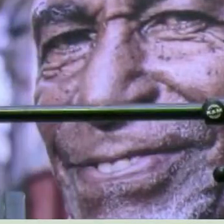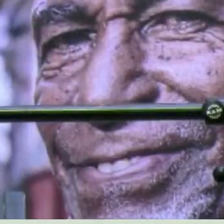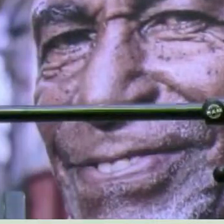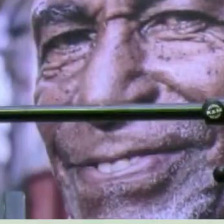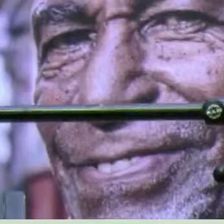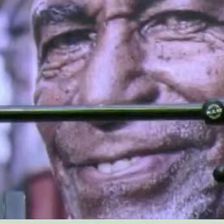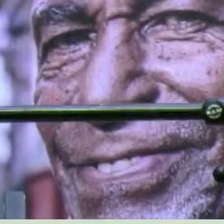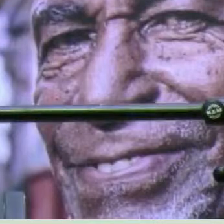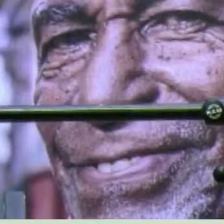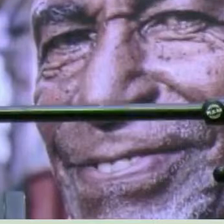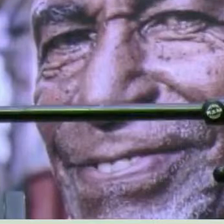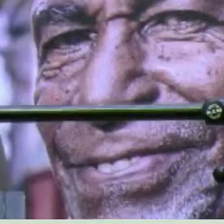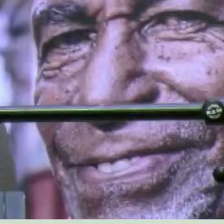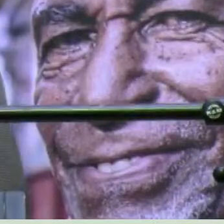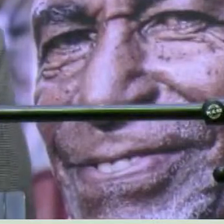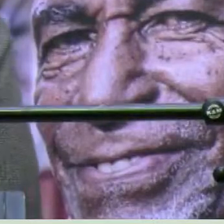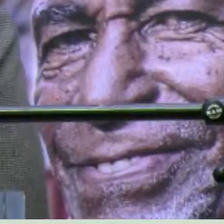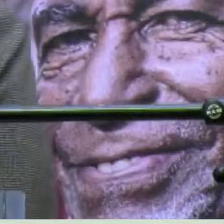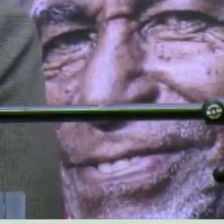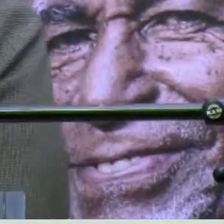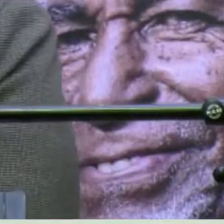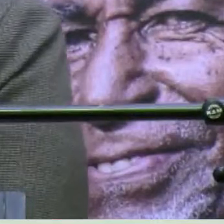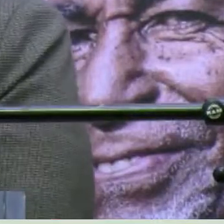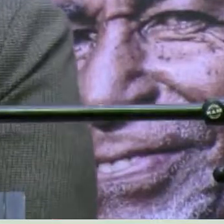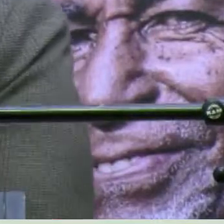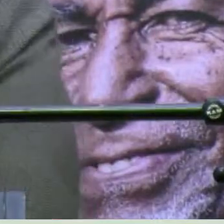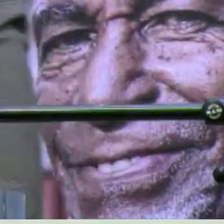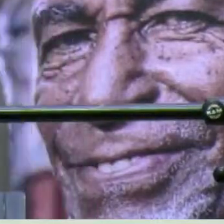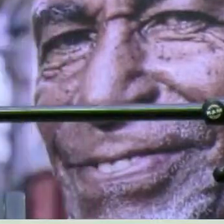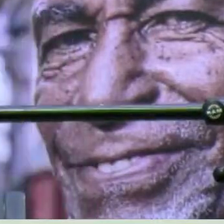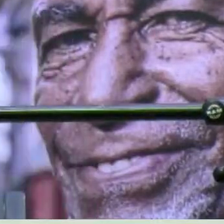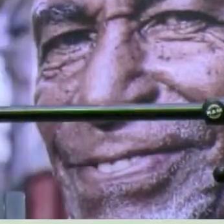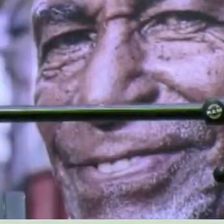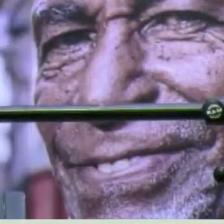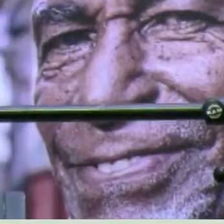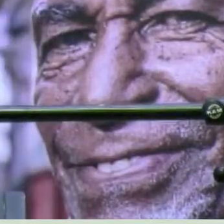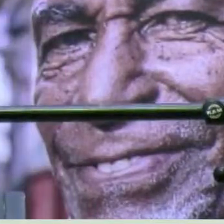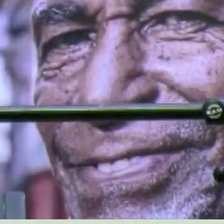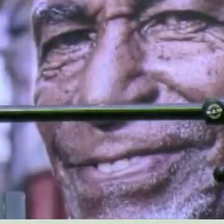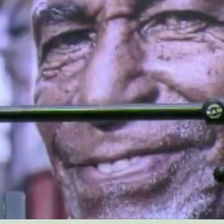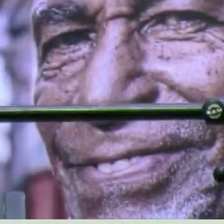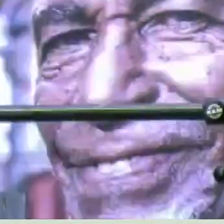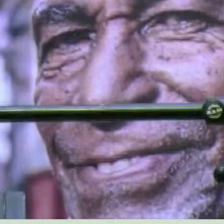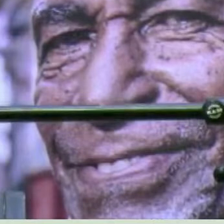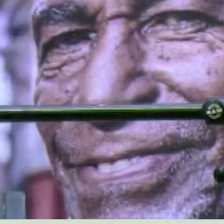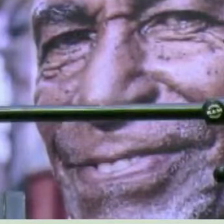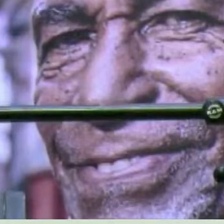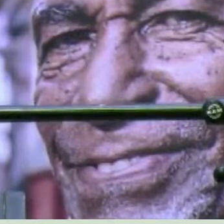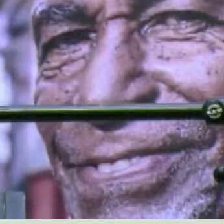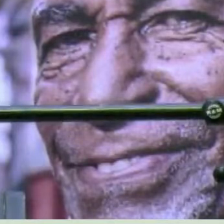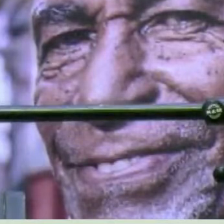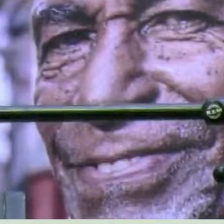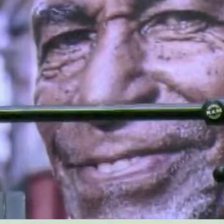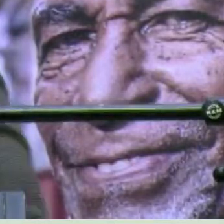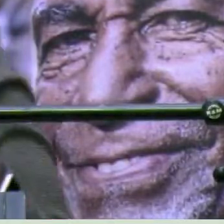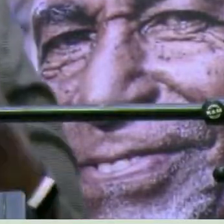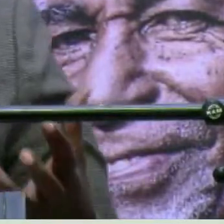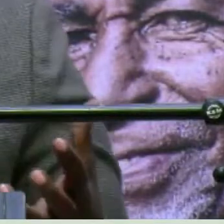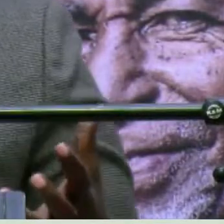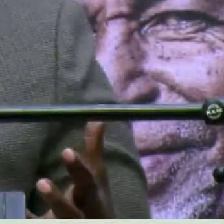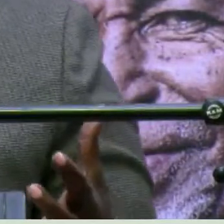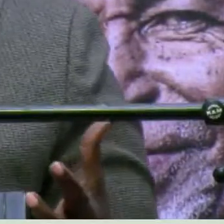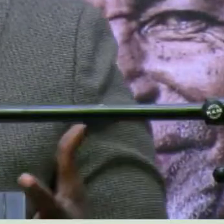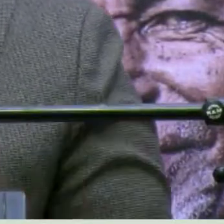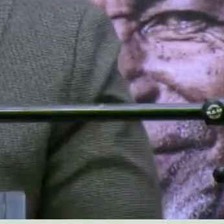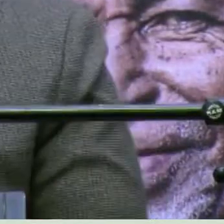legal information that they need. We tell them where they can go when they have problems. So it is a